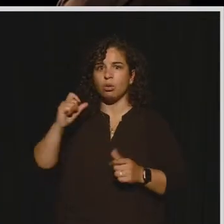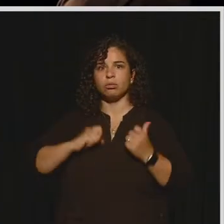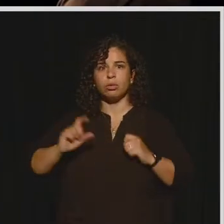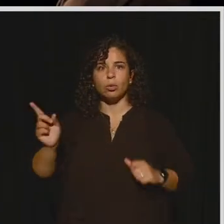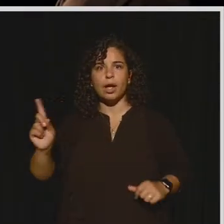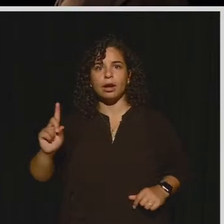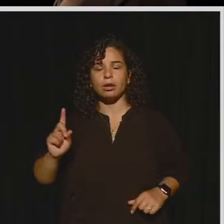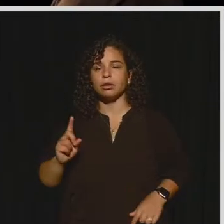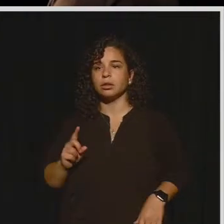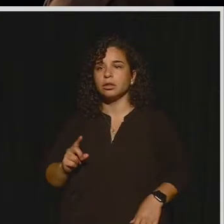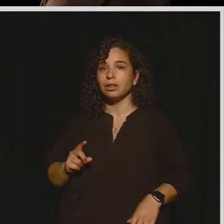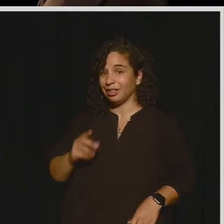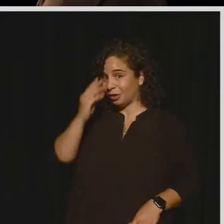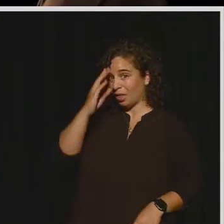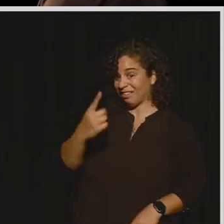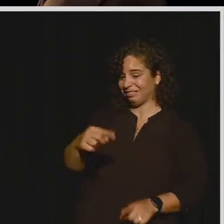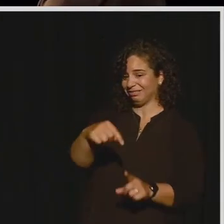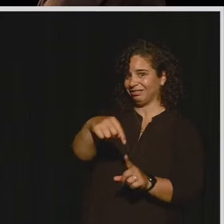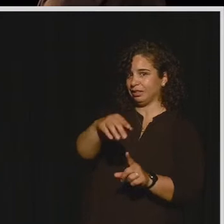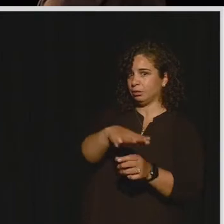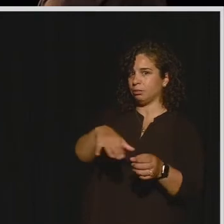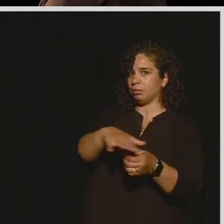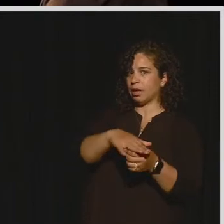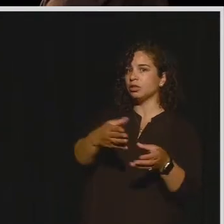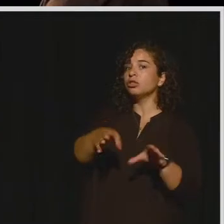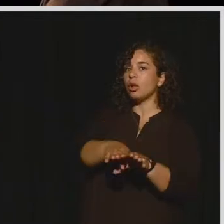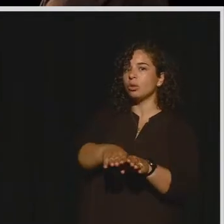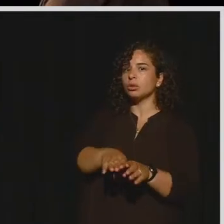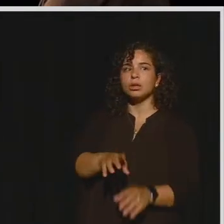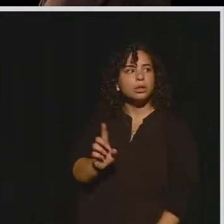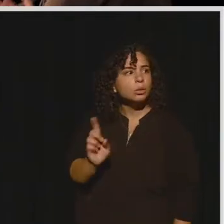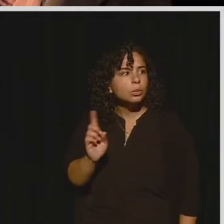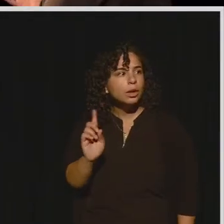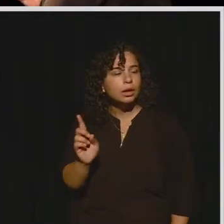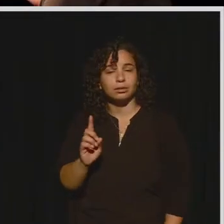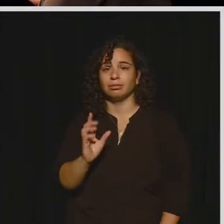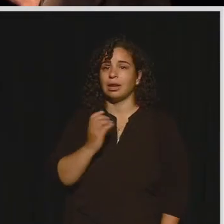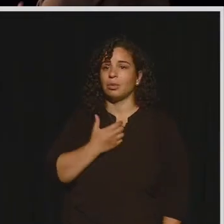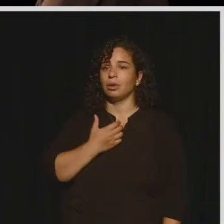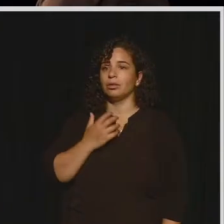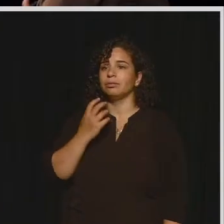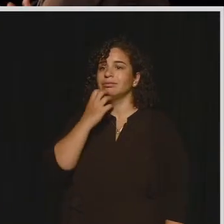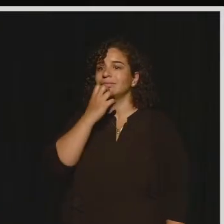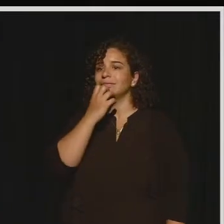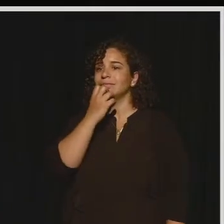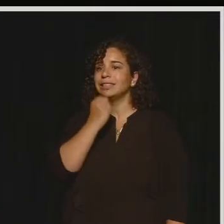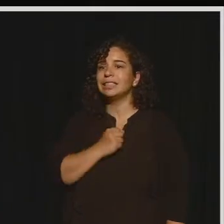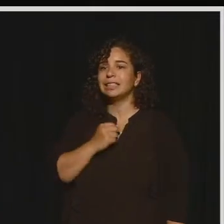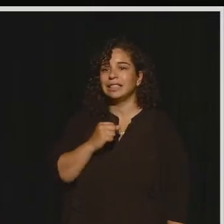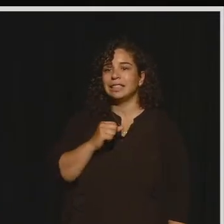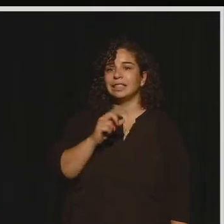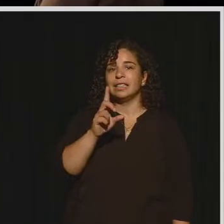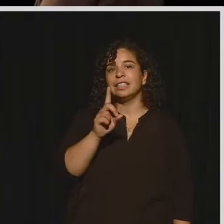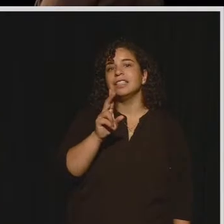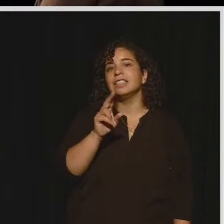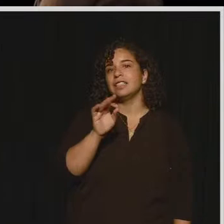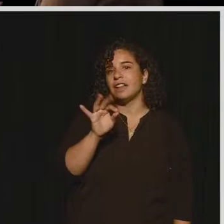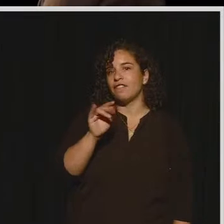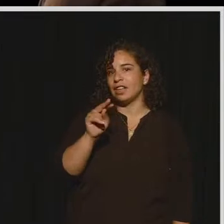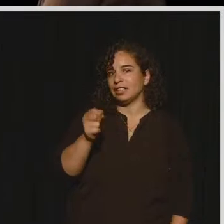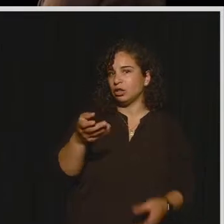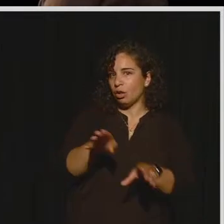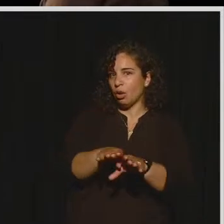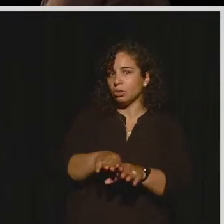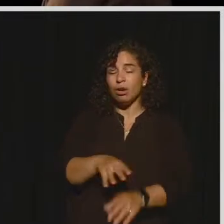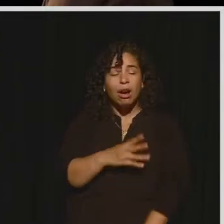Streets. The home of the native court. Yeah. Well, I want to thank each and every one of you for taking